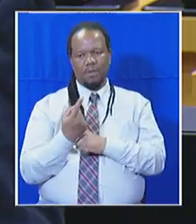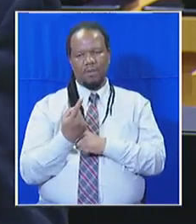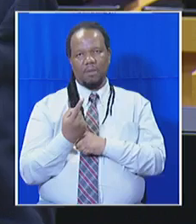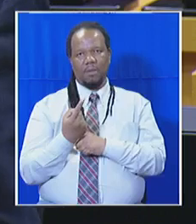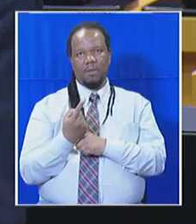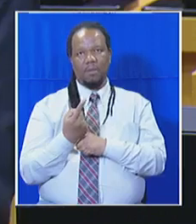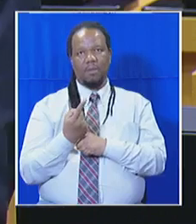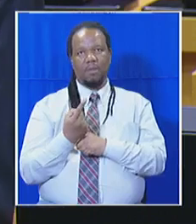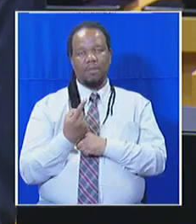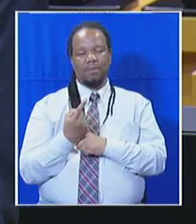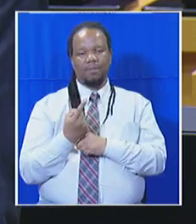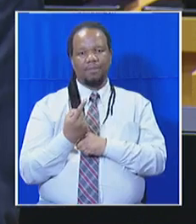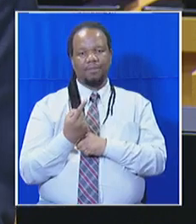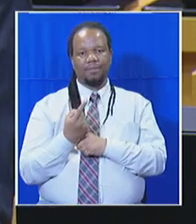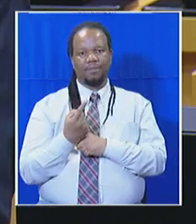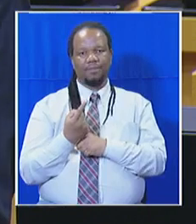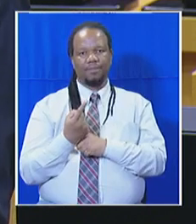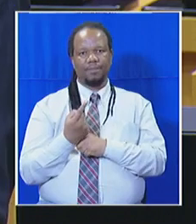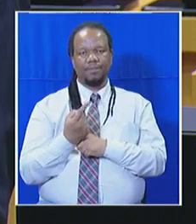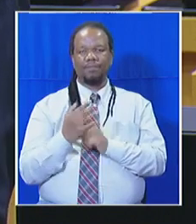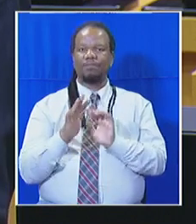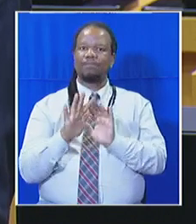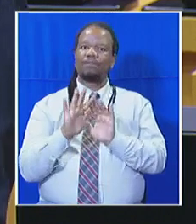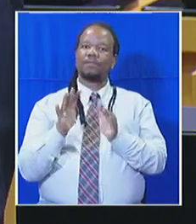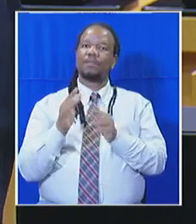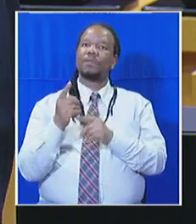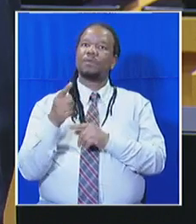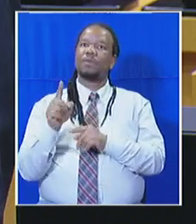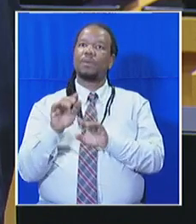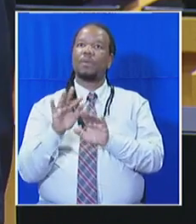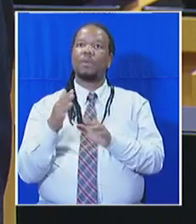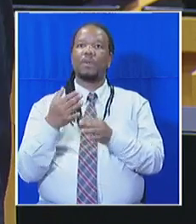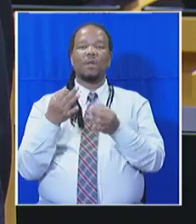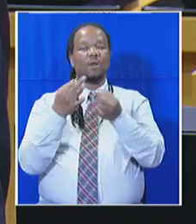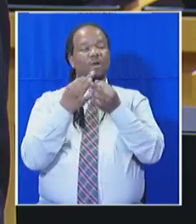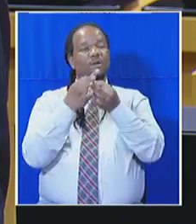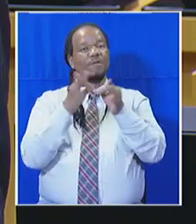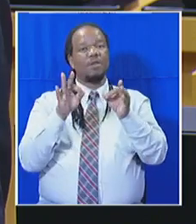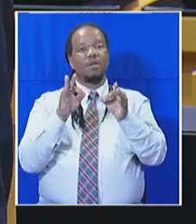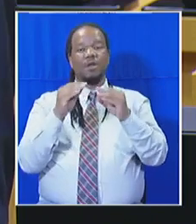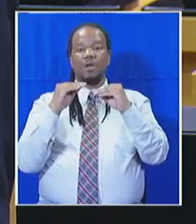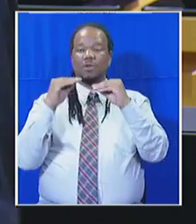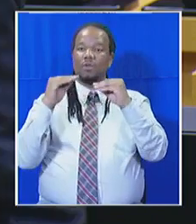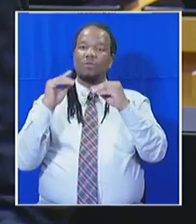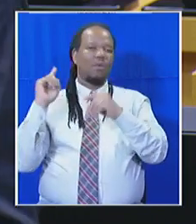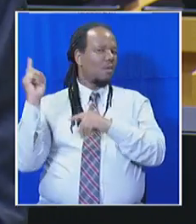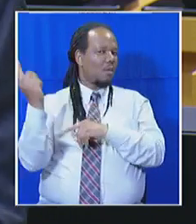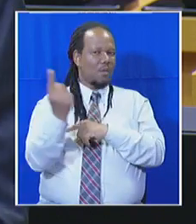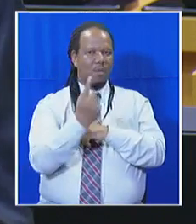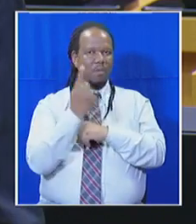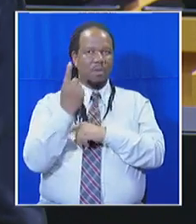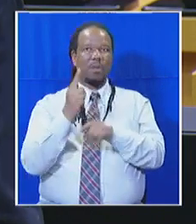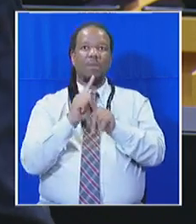we are going to have, let's correct this, is not free higher education for everyone. It's free